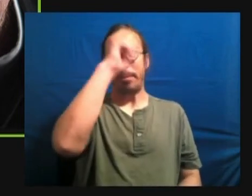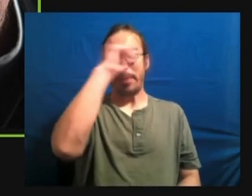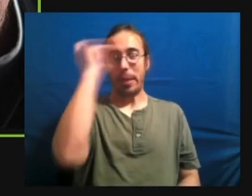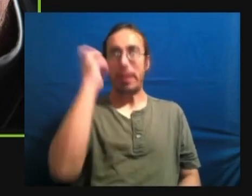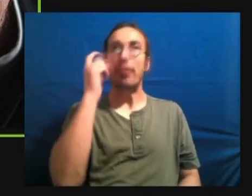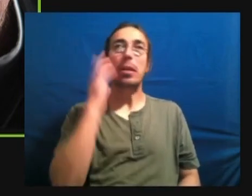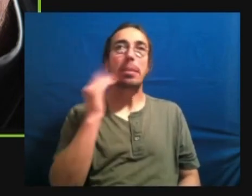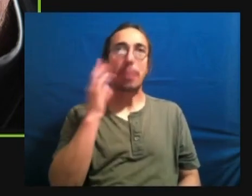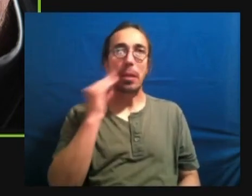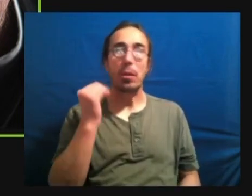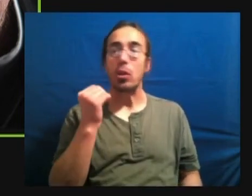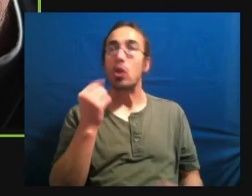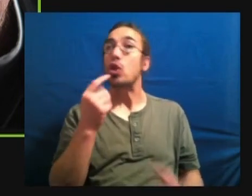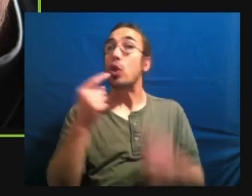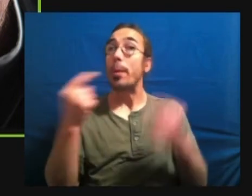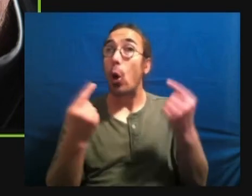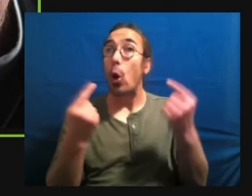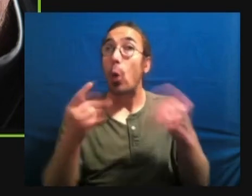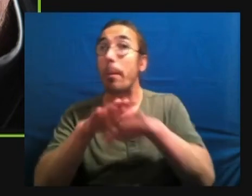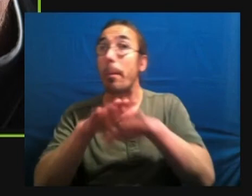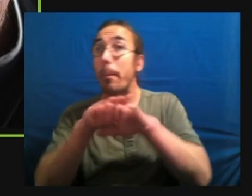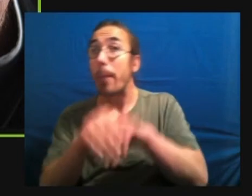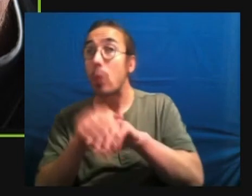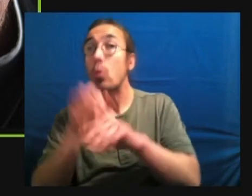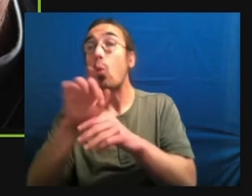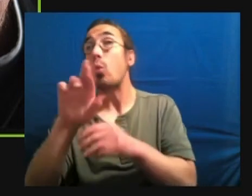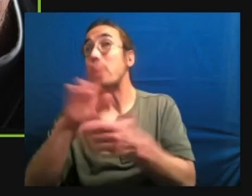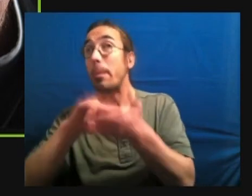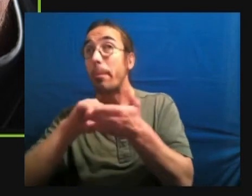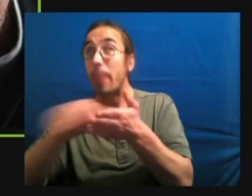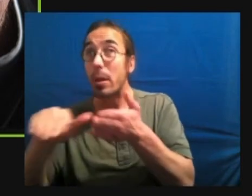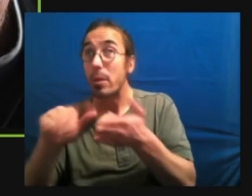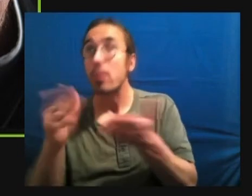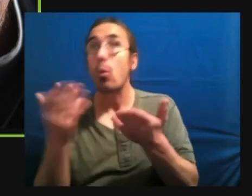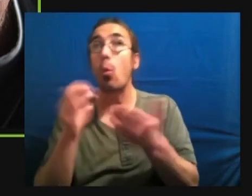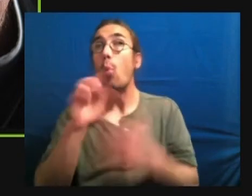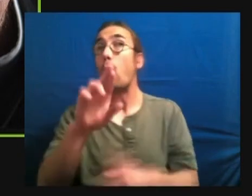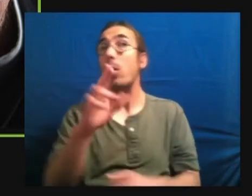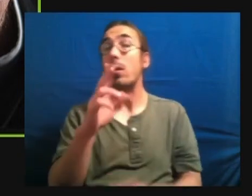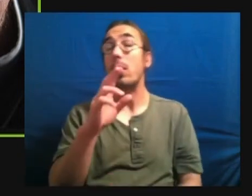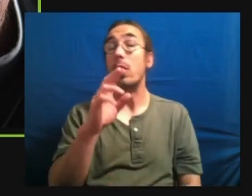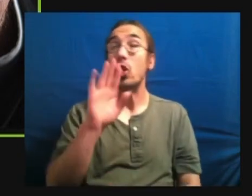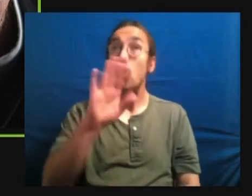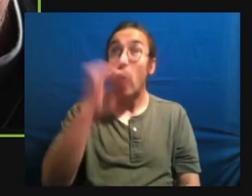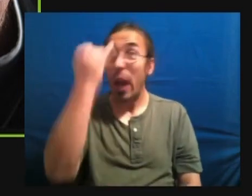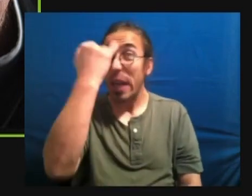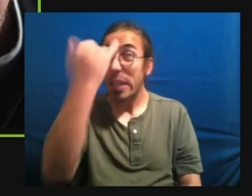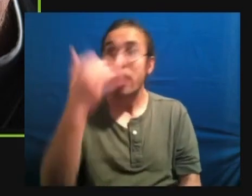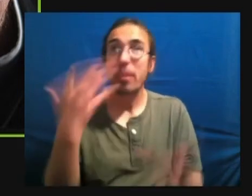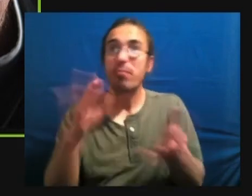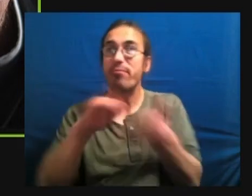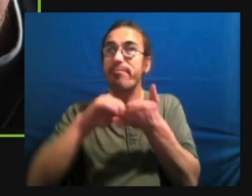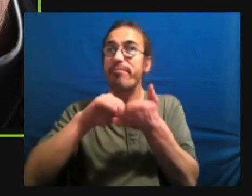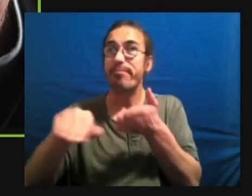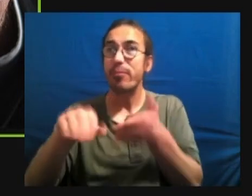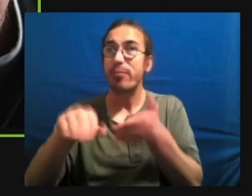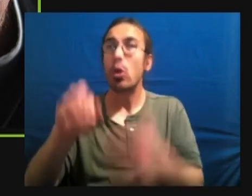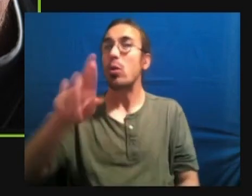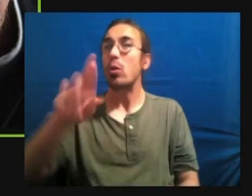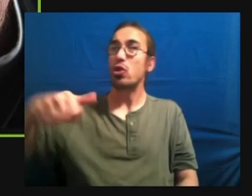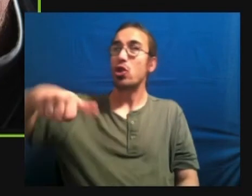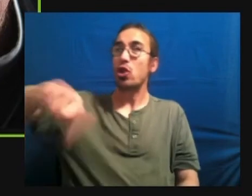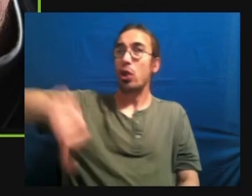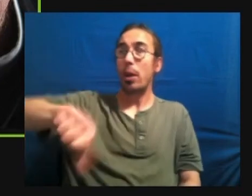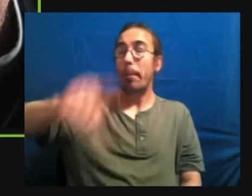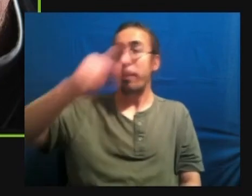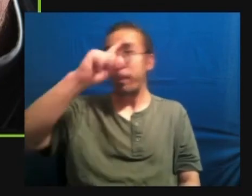been spoken over, you've been dismissed, your ideas have been rejected because other